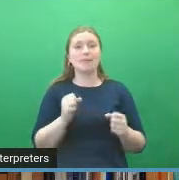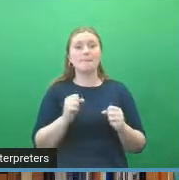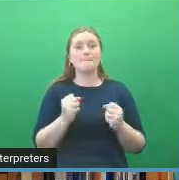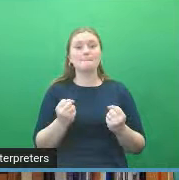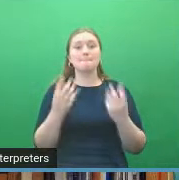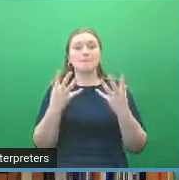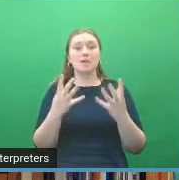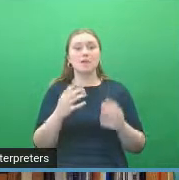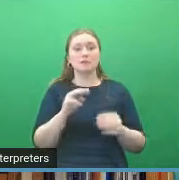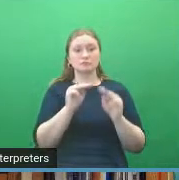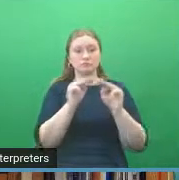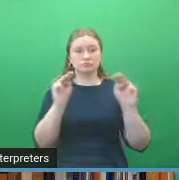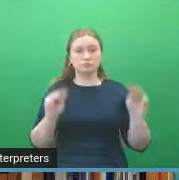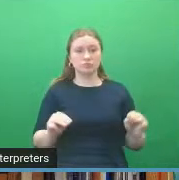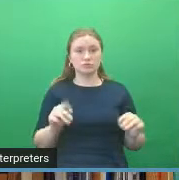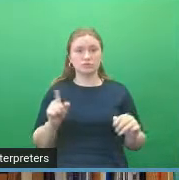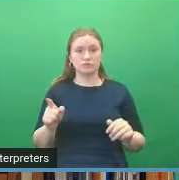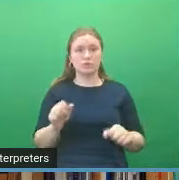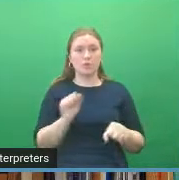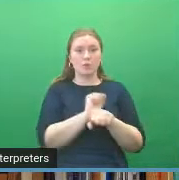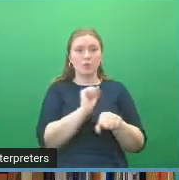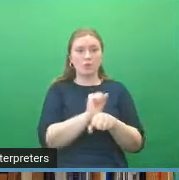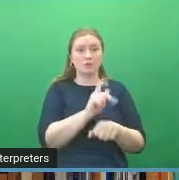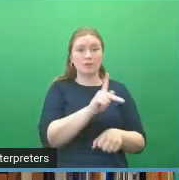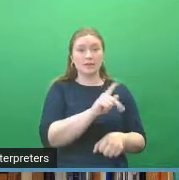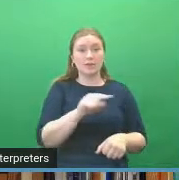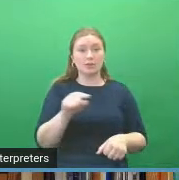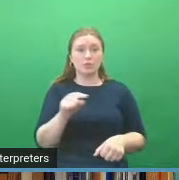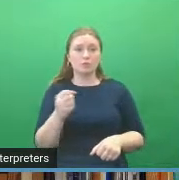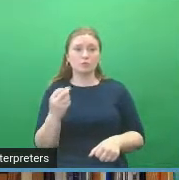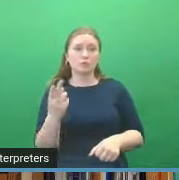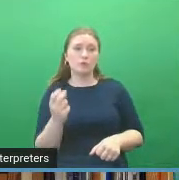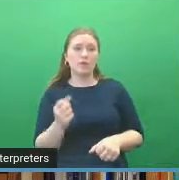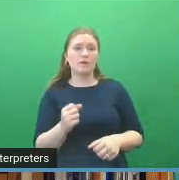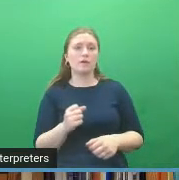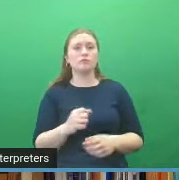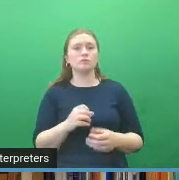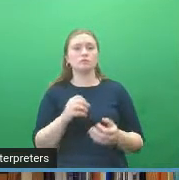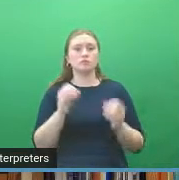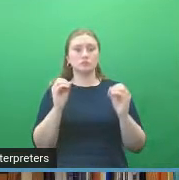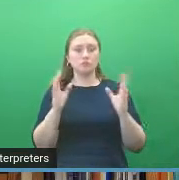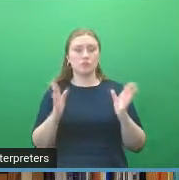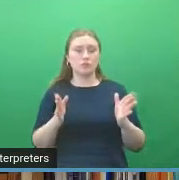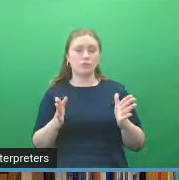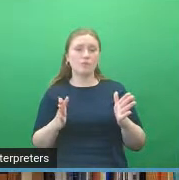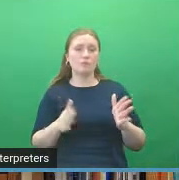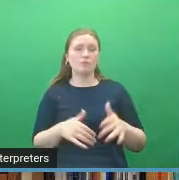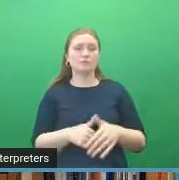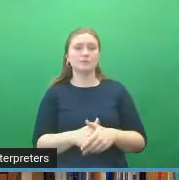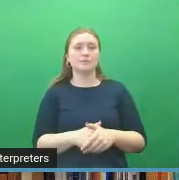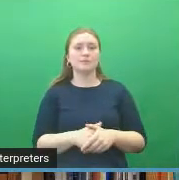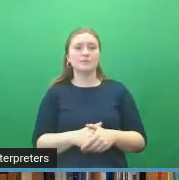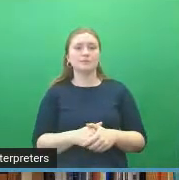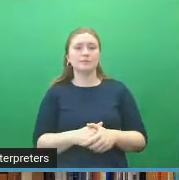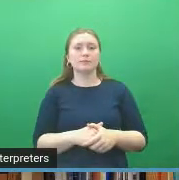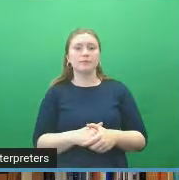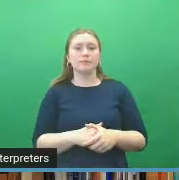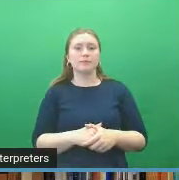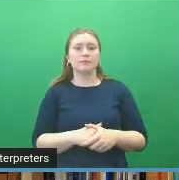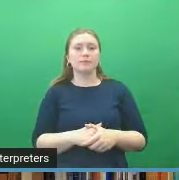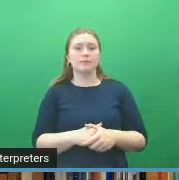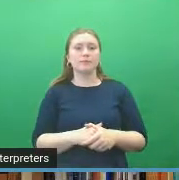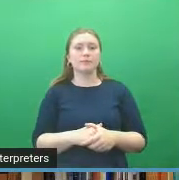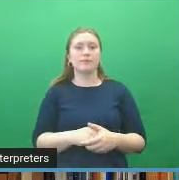higher education, K-12 education, and a few other sectors and regions. And prior to his experience there, Alex was the